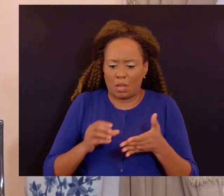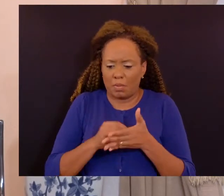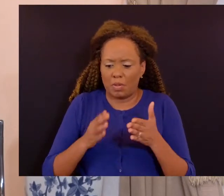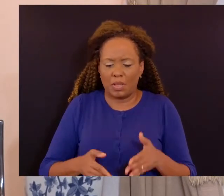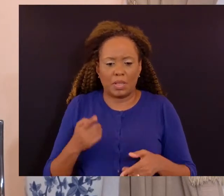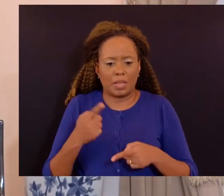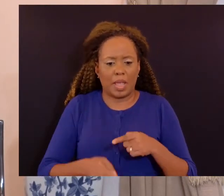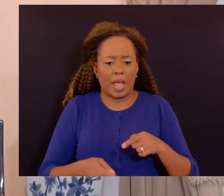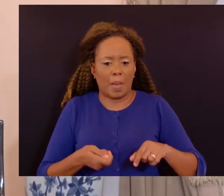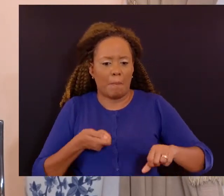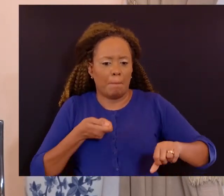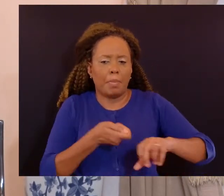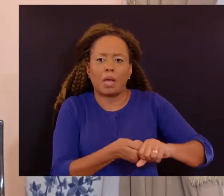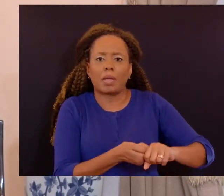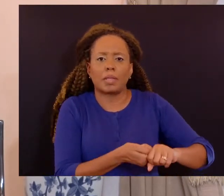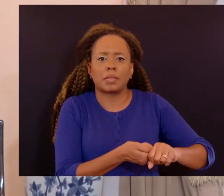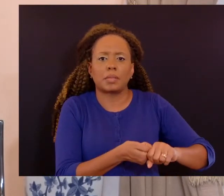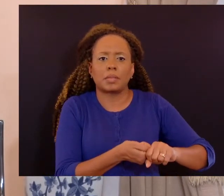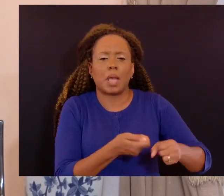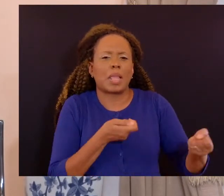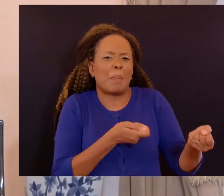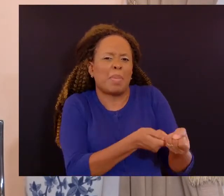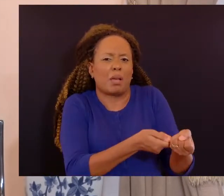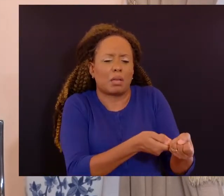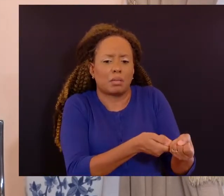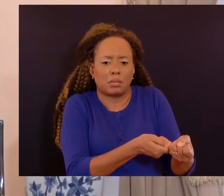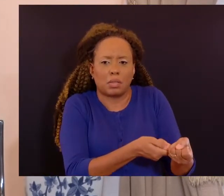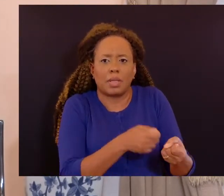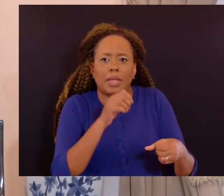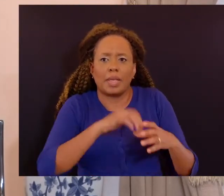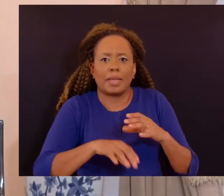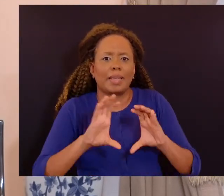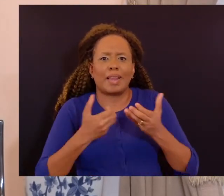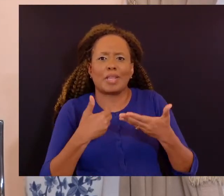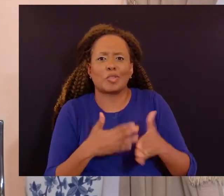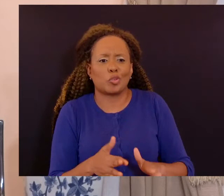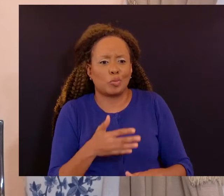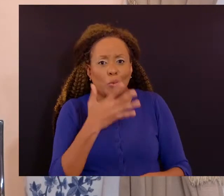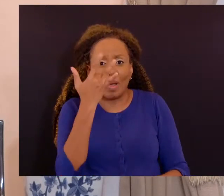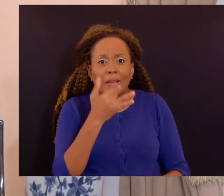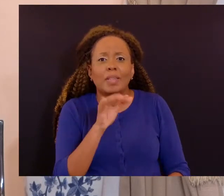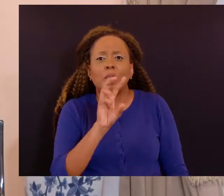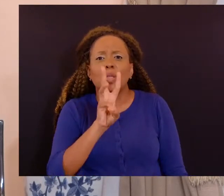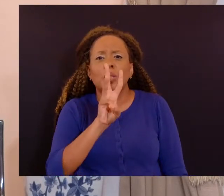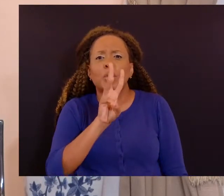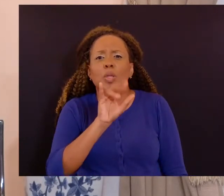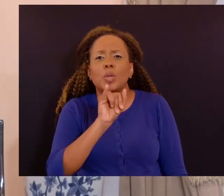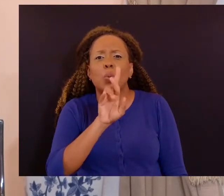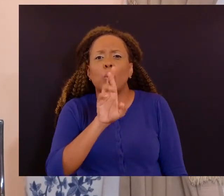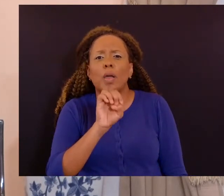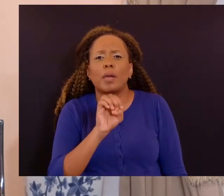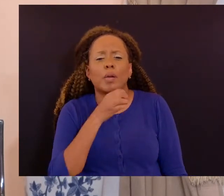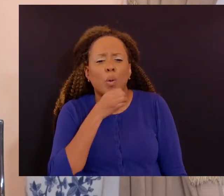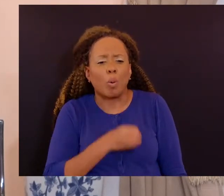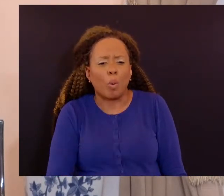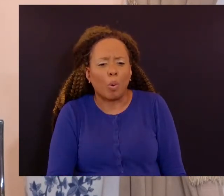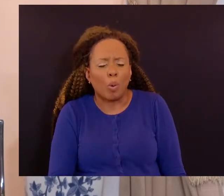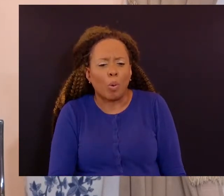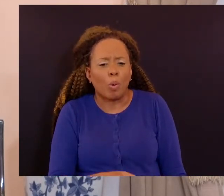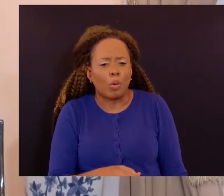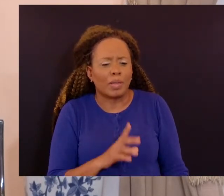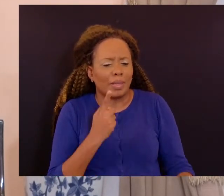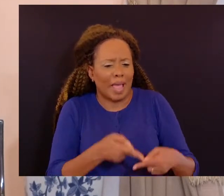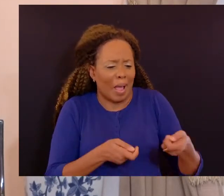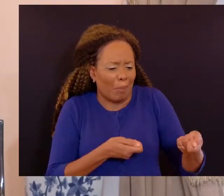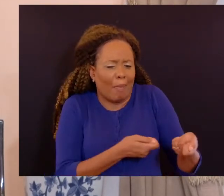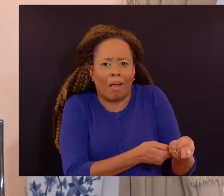is challenging because the electrical wiring, is far from efficient. Those